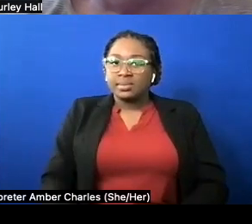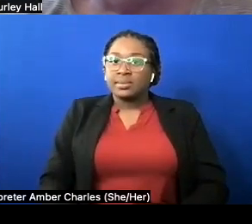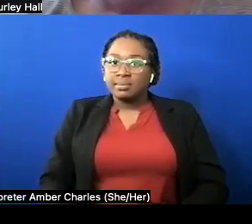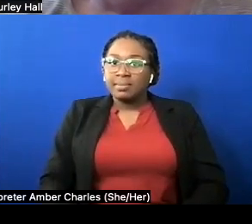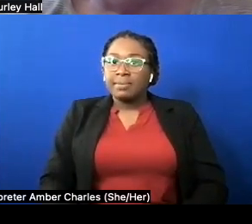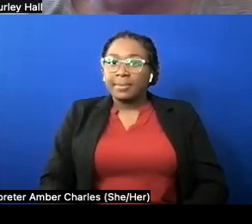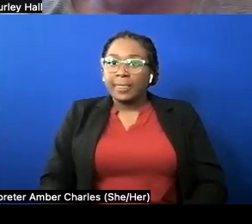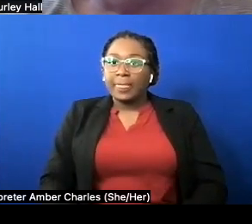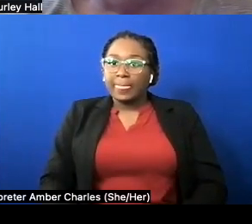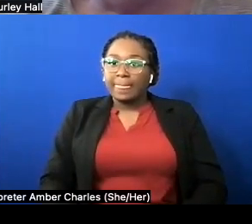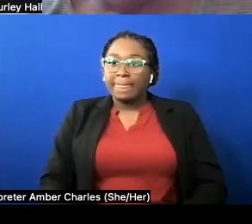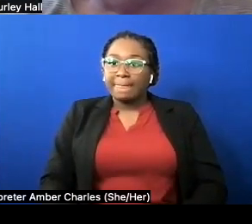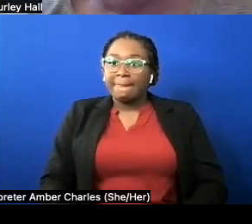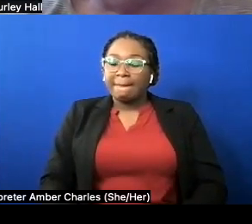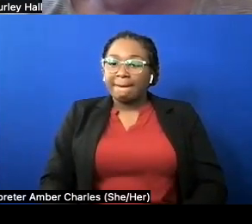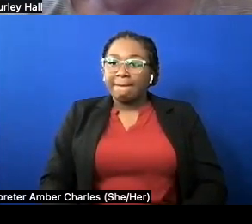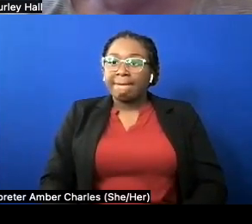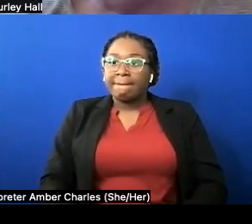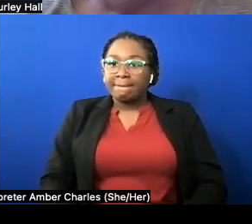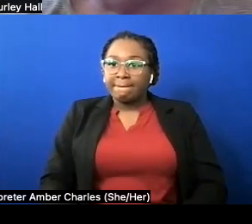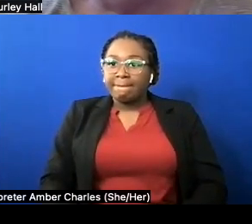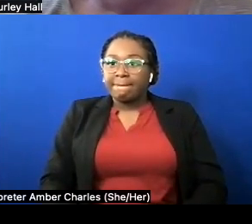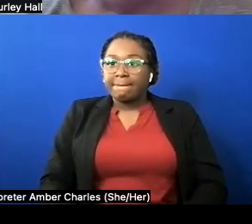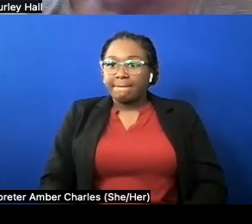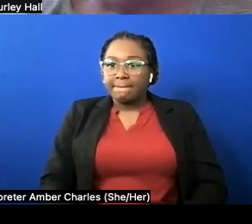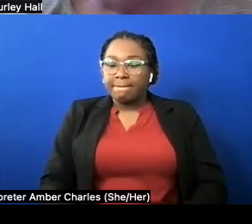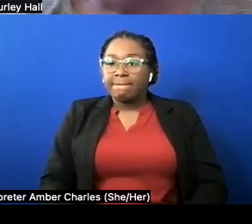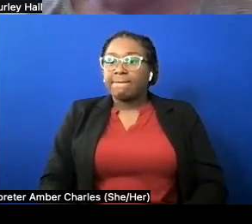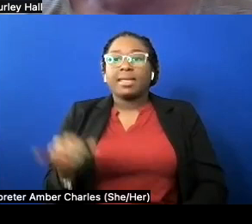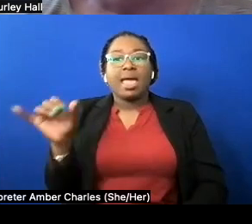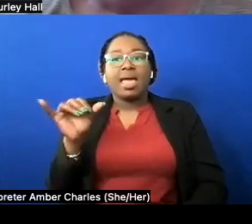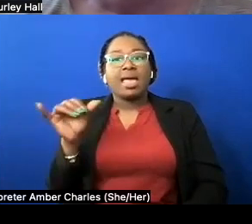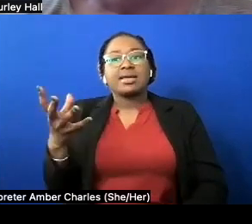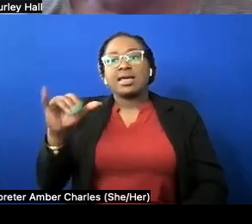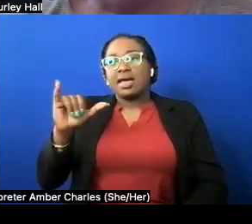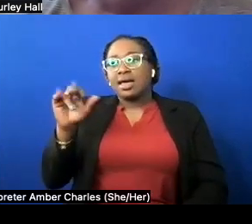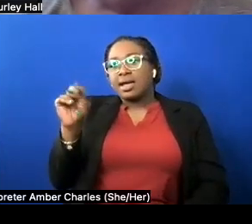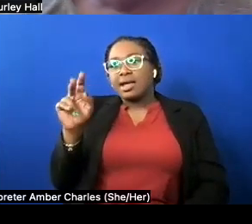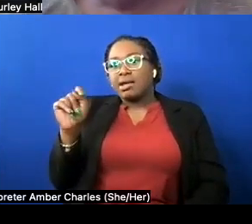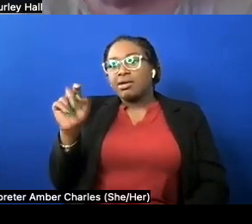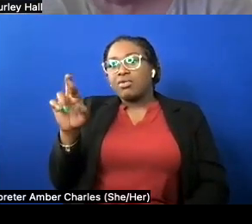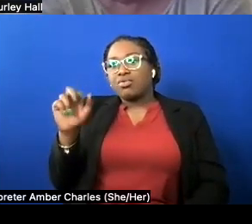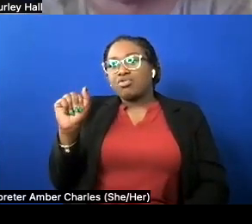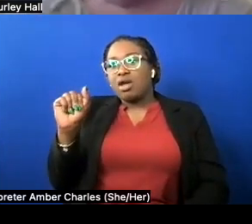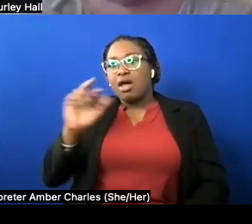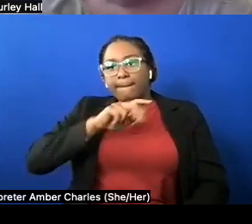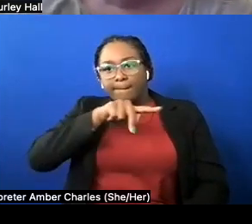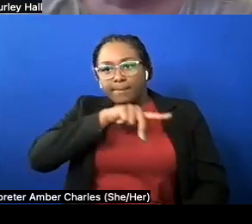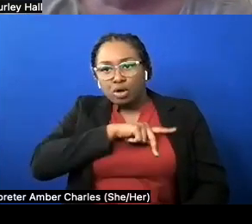And a part of just at the intrapersonal level, where it starts for me